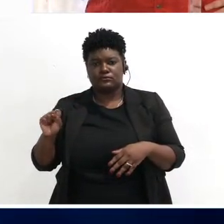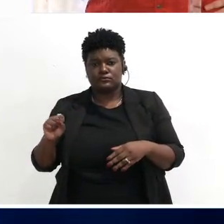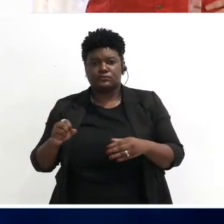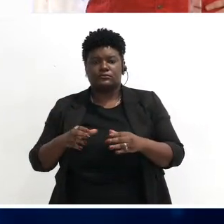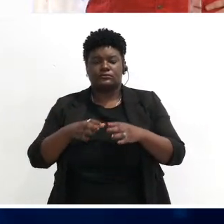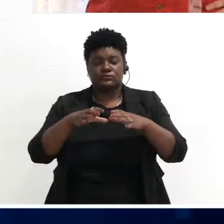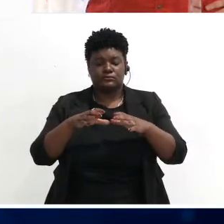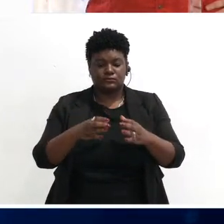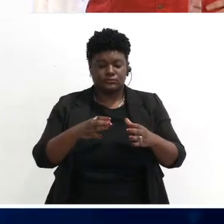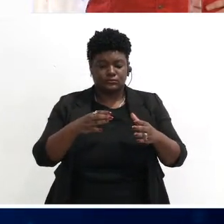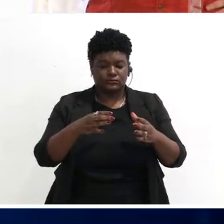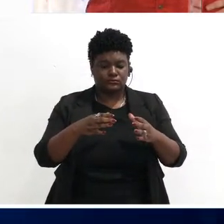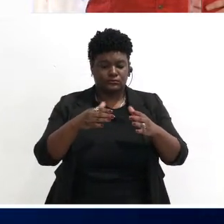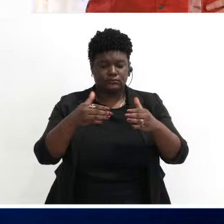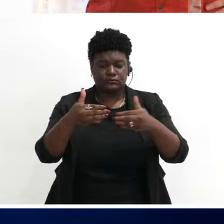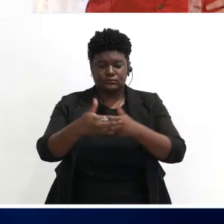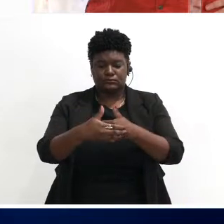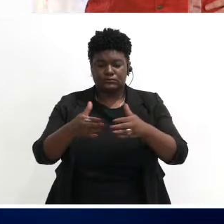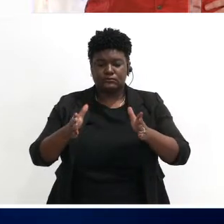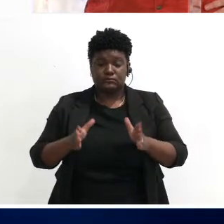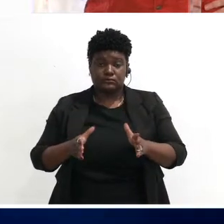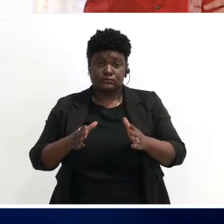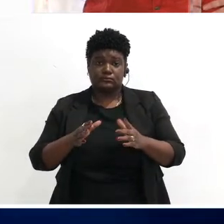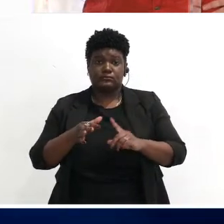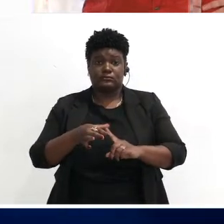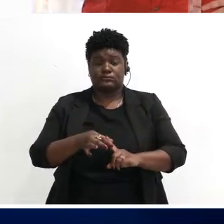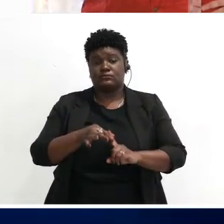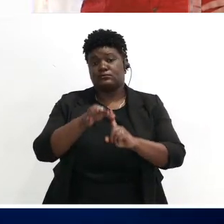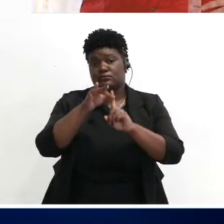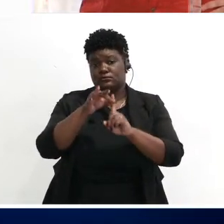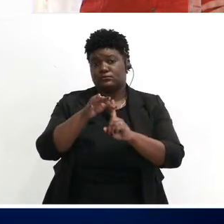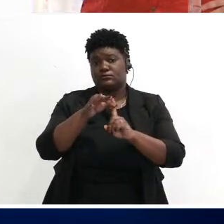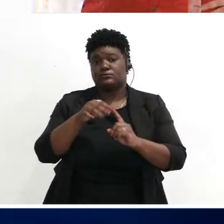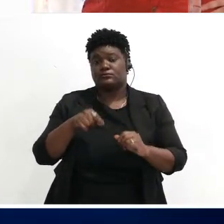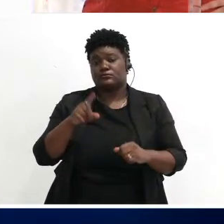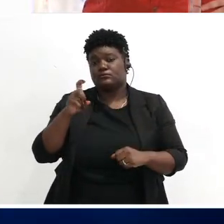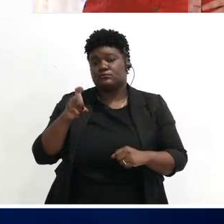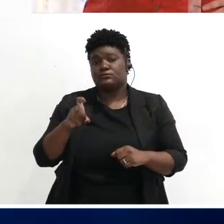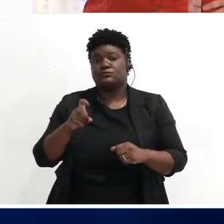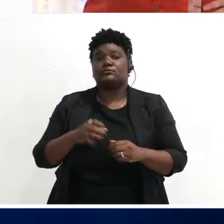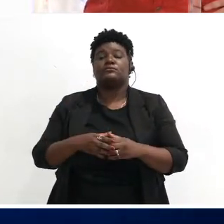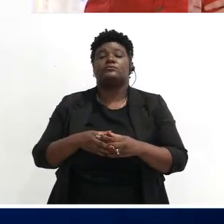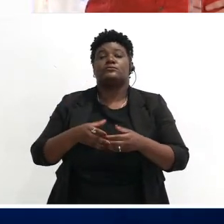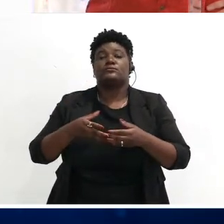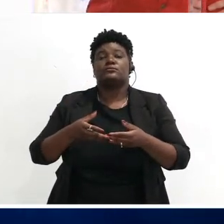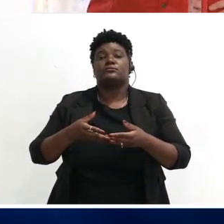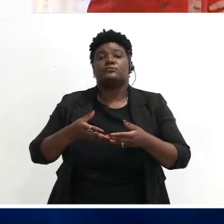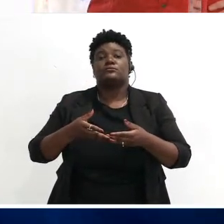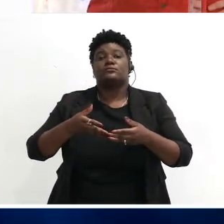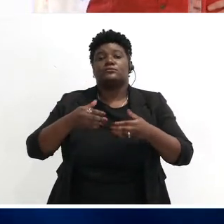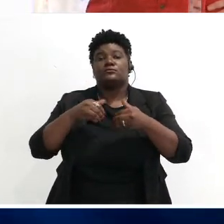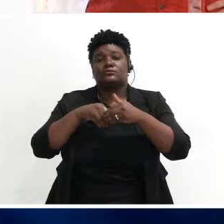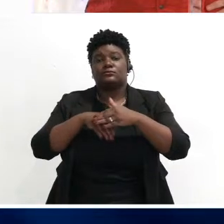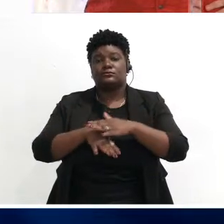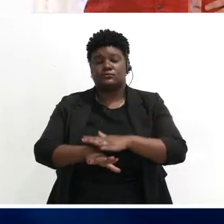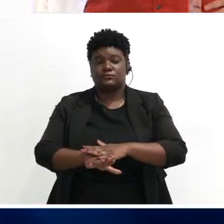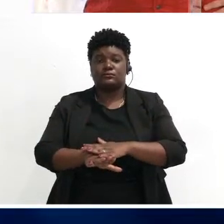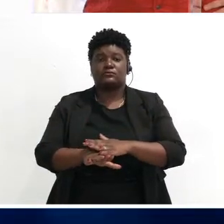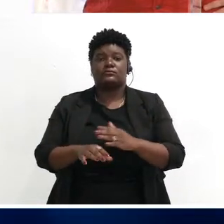pressure sensor needs access to the outside environment to sense pressure. So you have a package